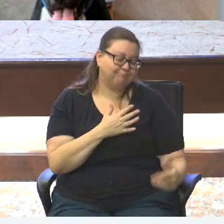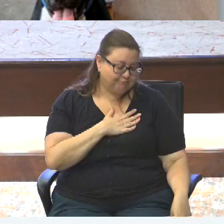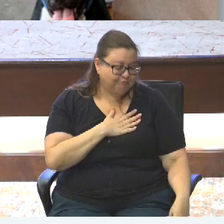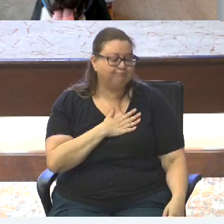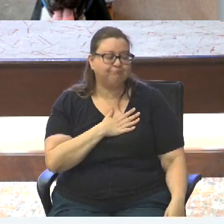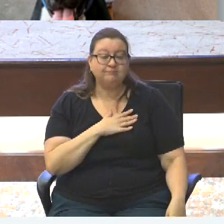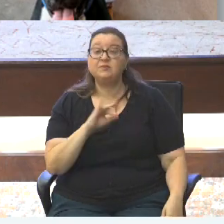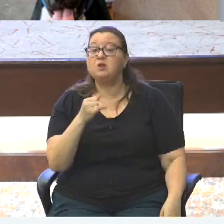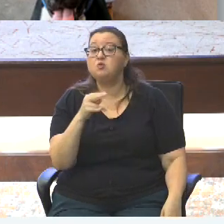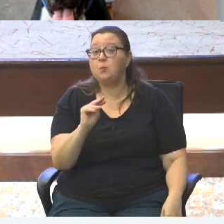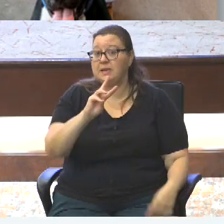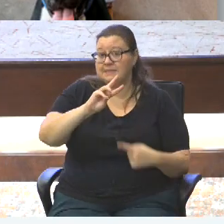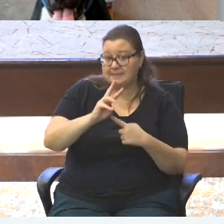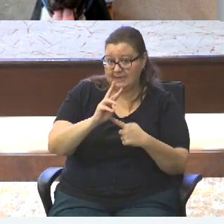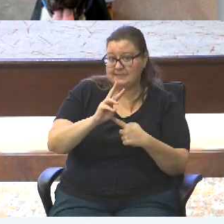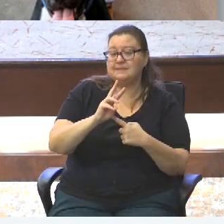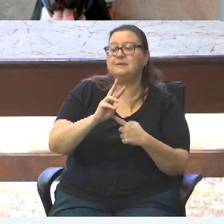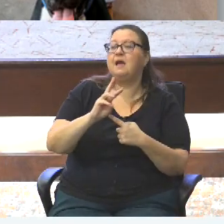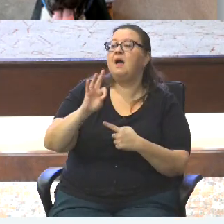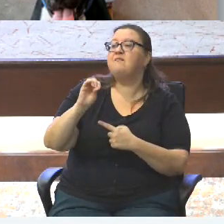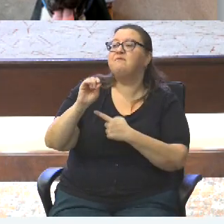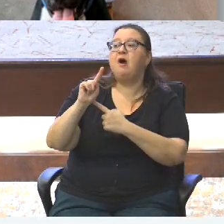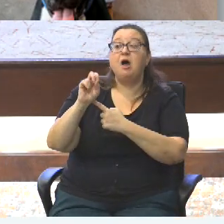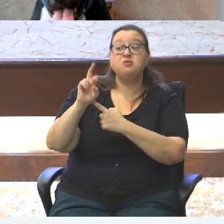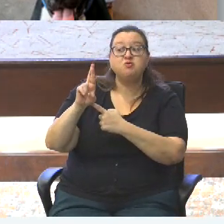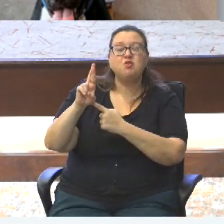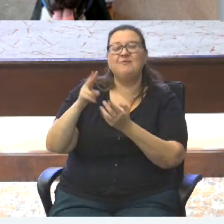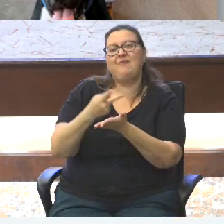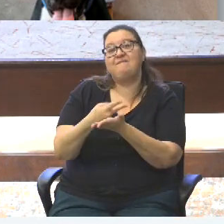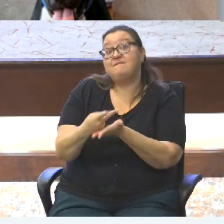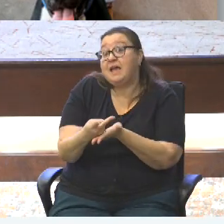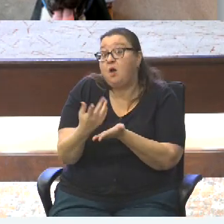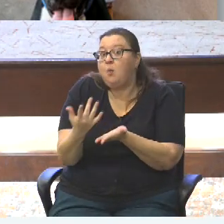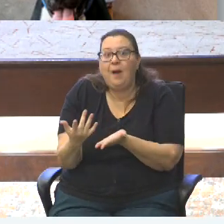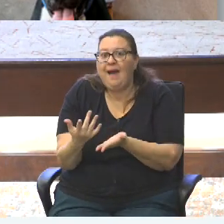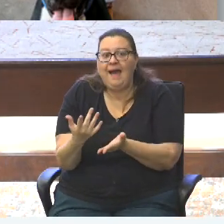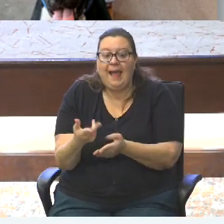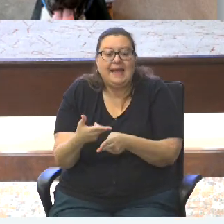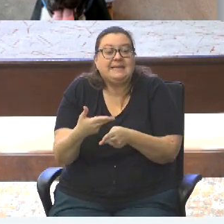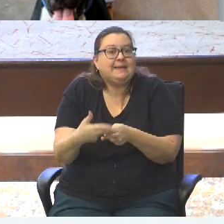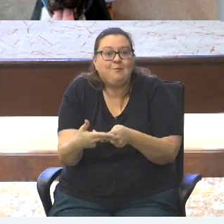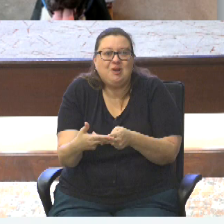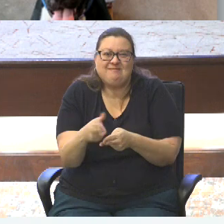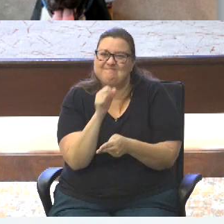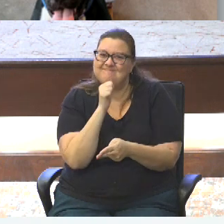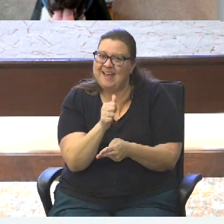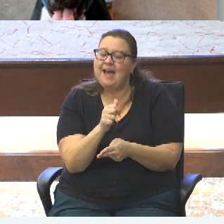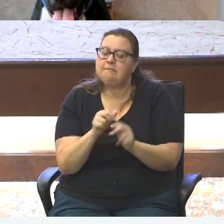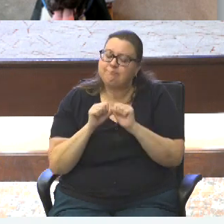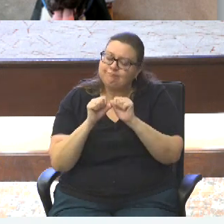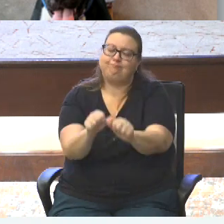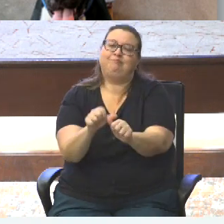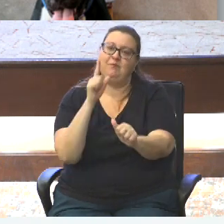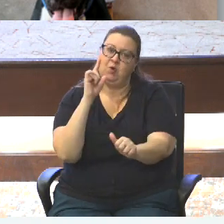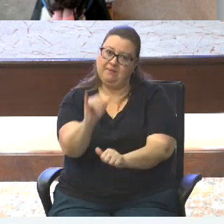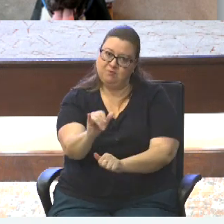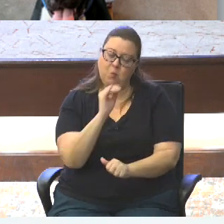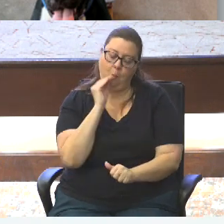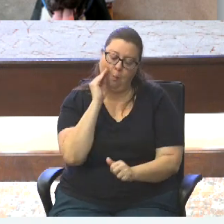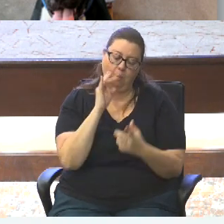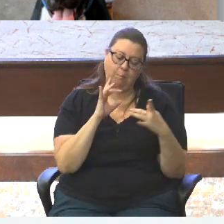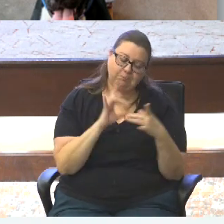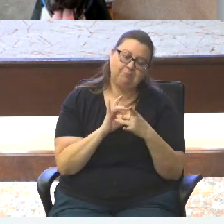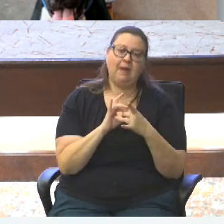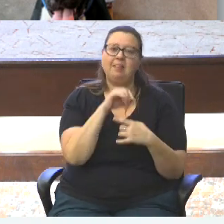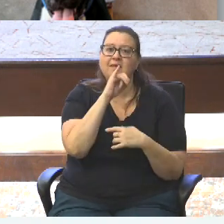Squishy officially became a foster fail, or foster win, finding his forever home. I do really love this story because it shows the power of